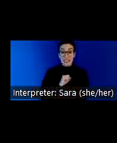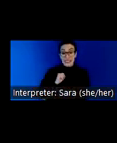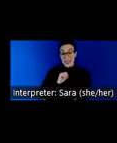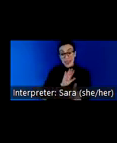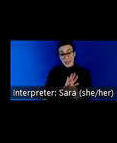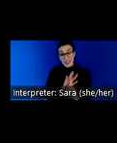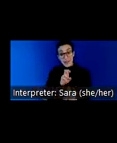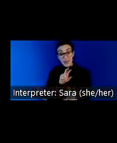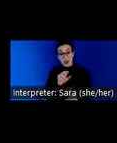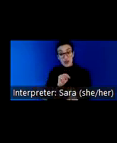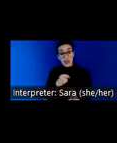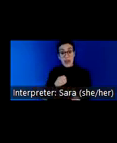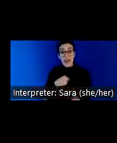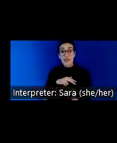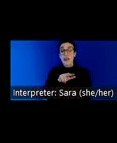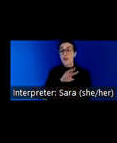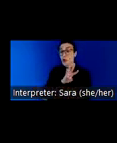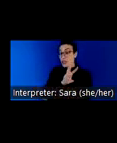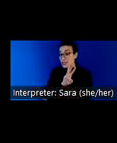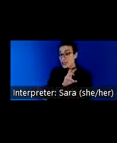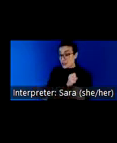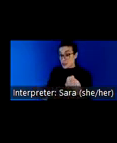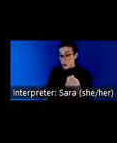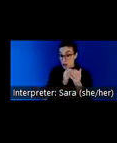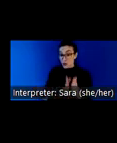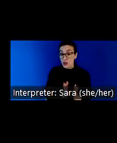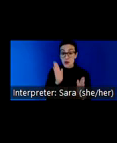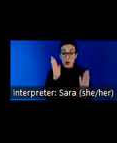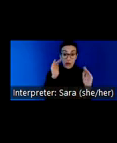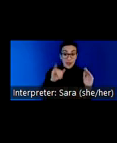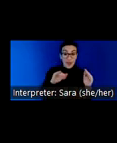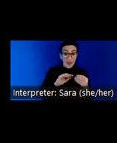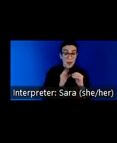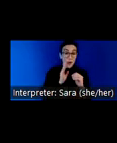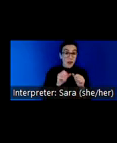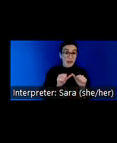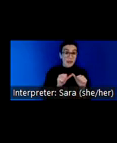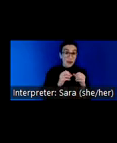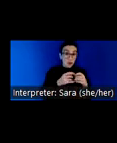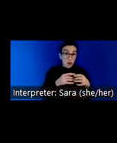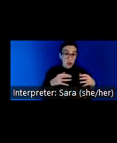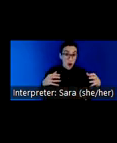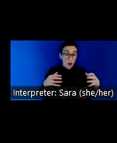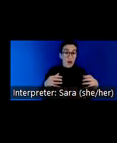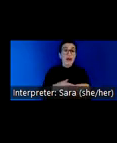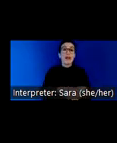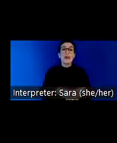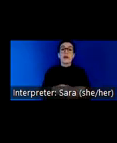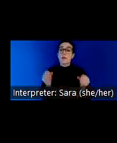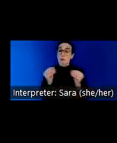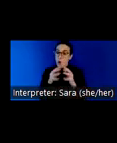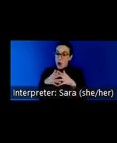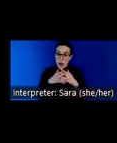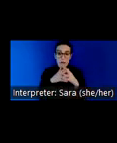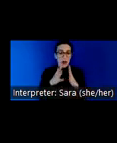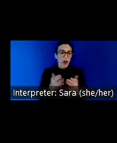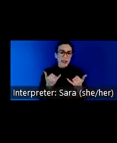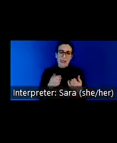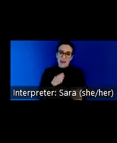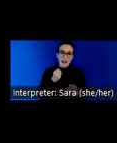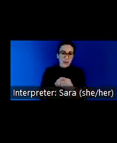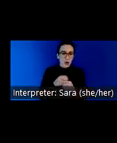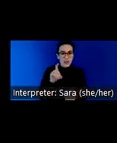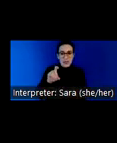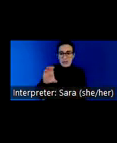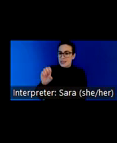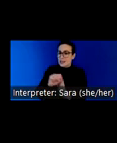hopefully will only continue to grow. More Americans today support D.C. statehood than ever before, and we're going to make